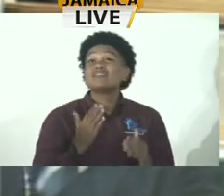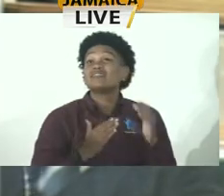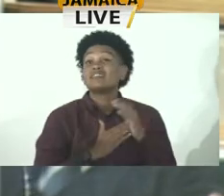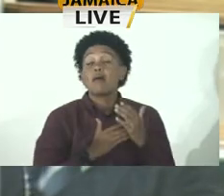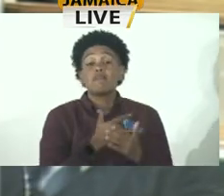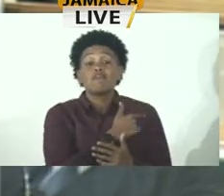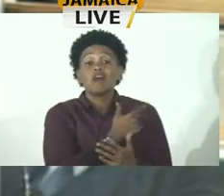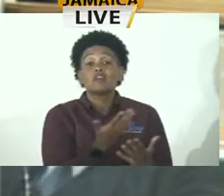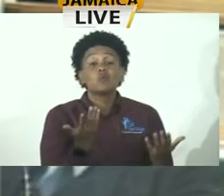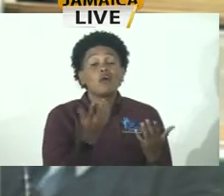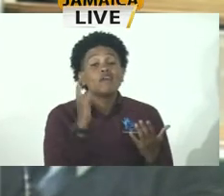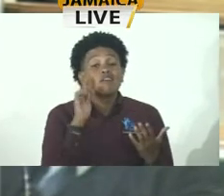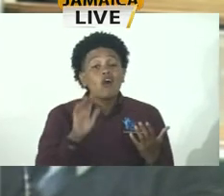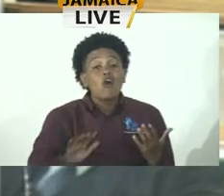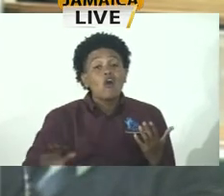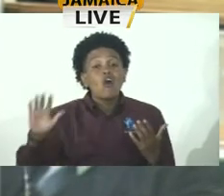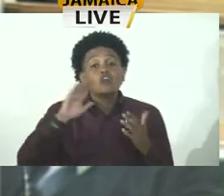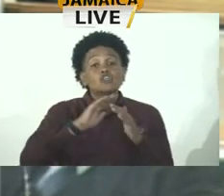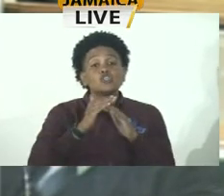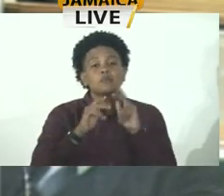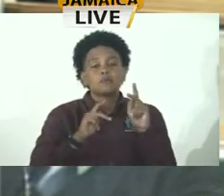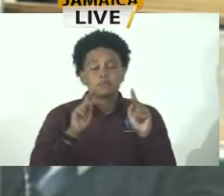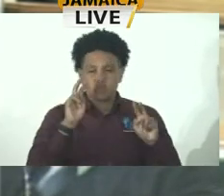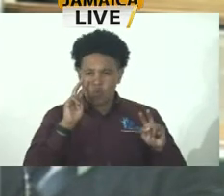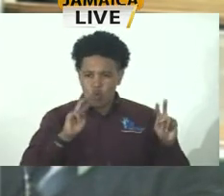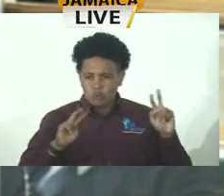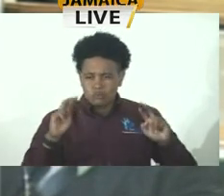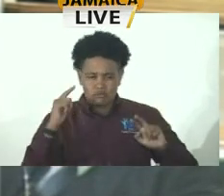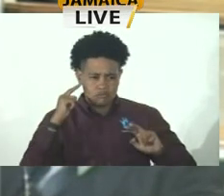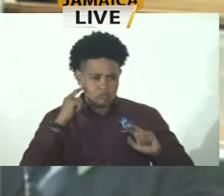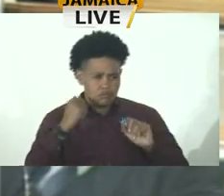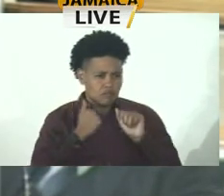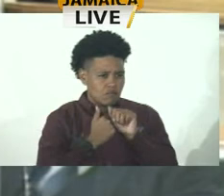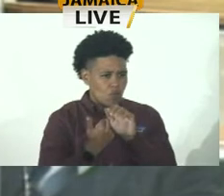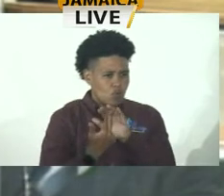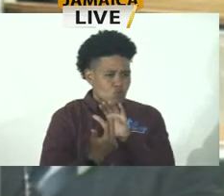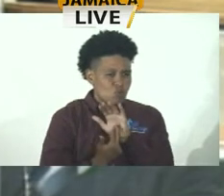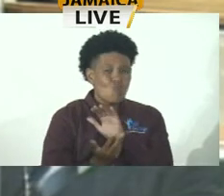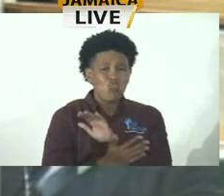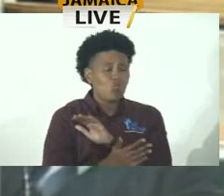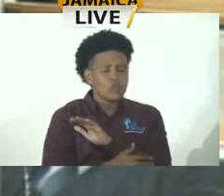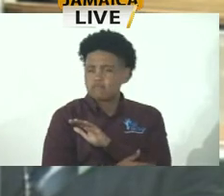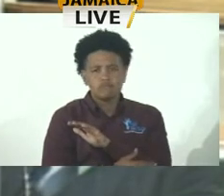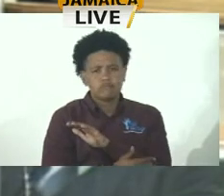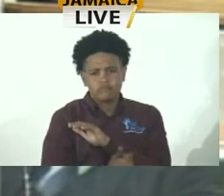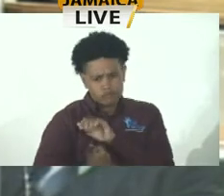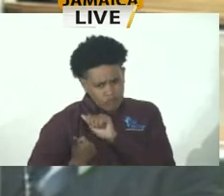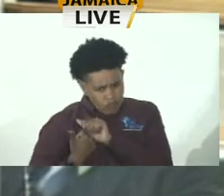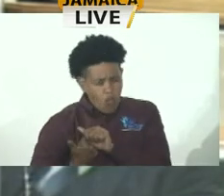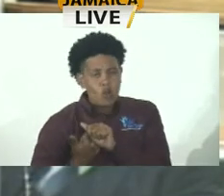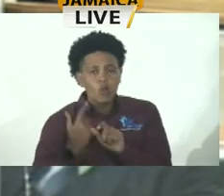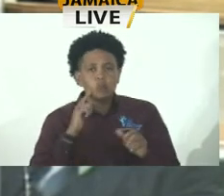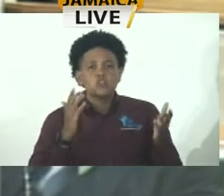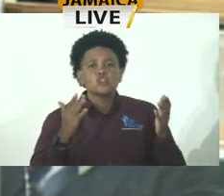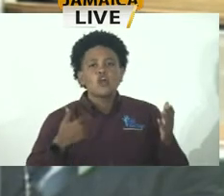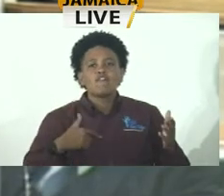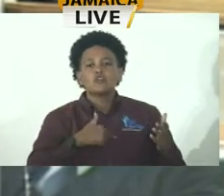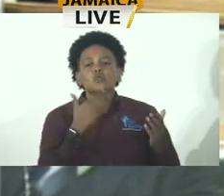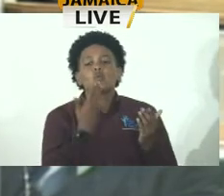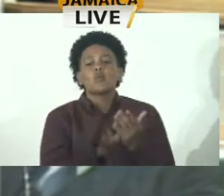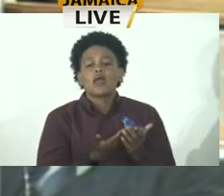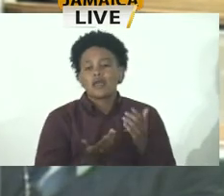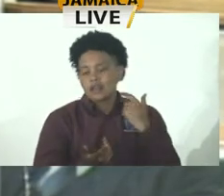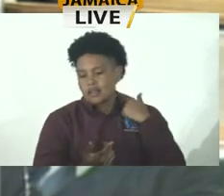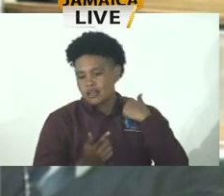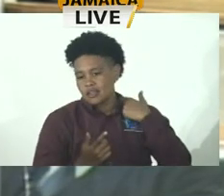single jamaican to observe the public health protocols which have served us all very well